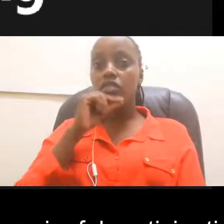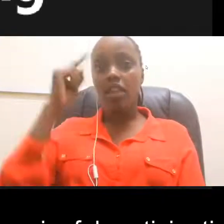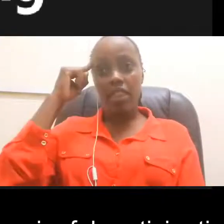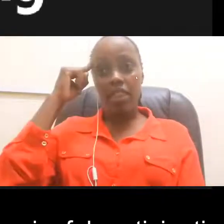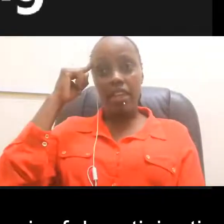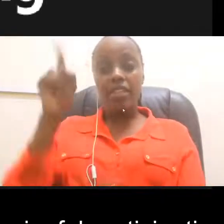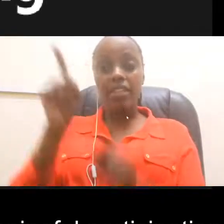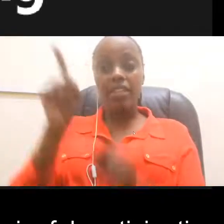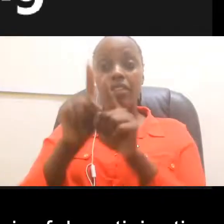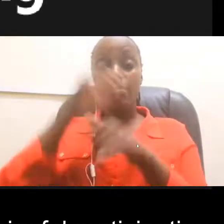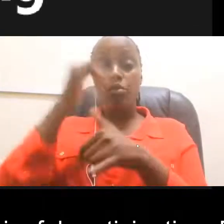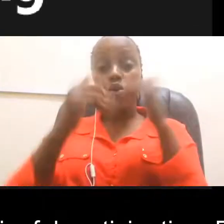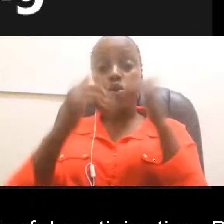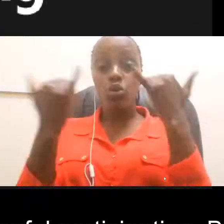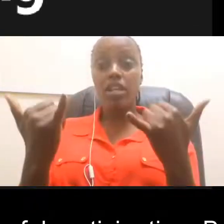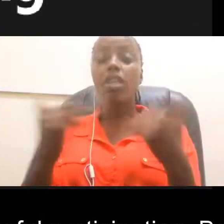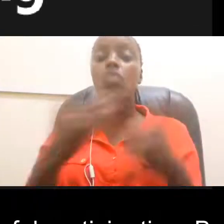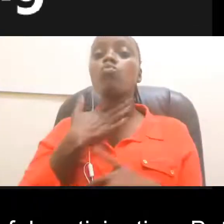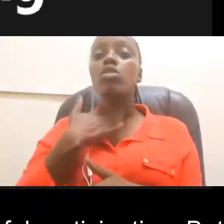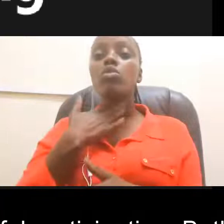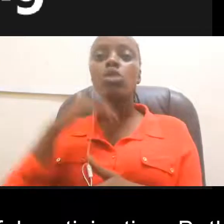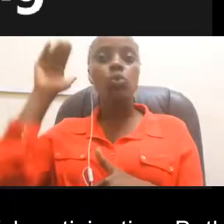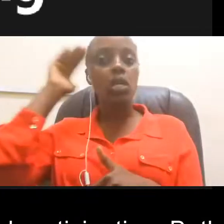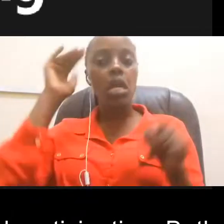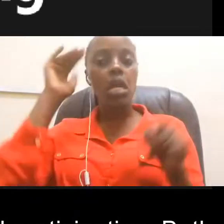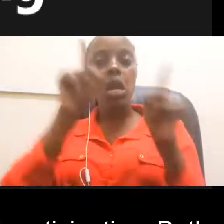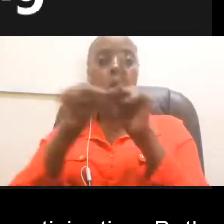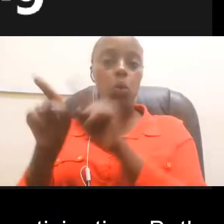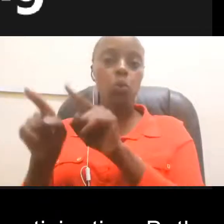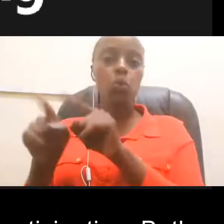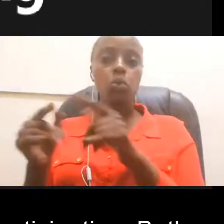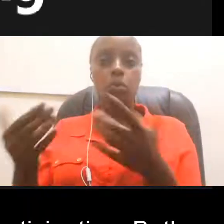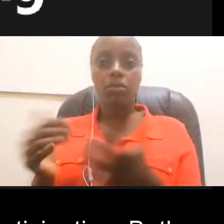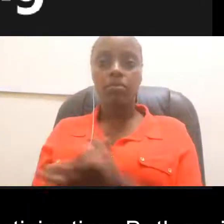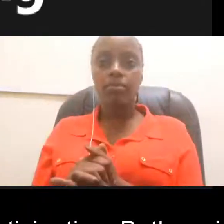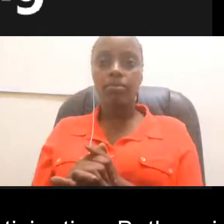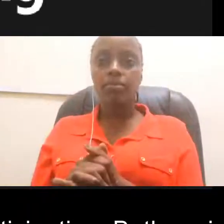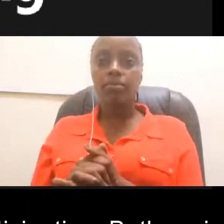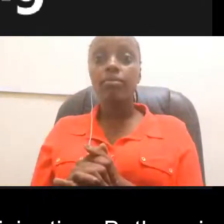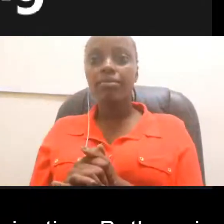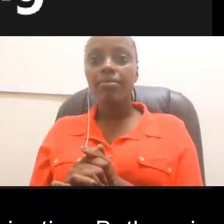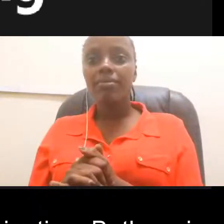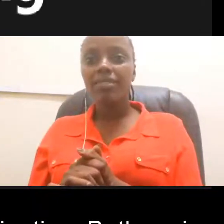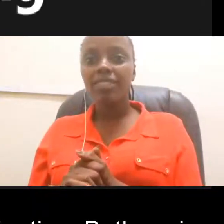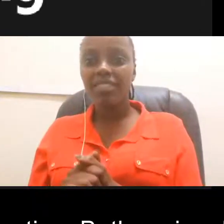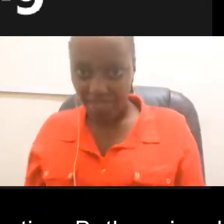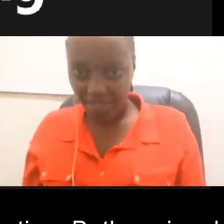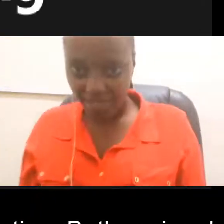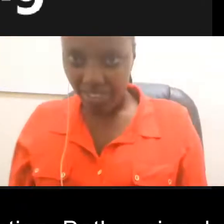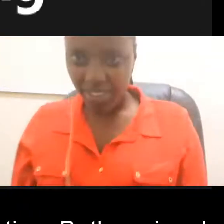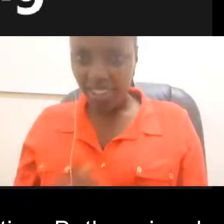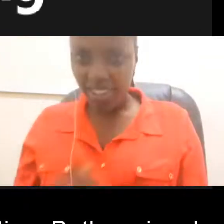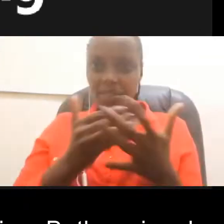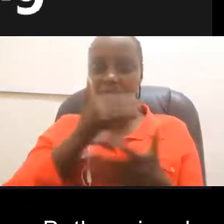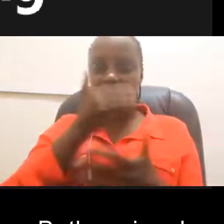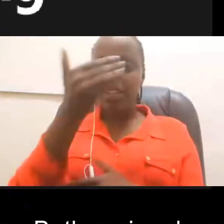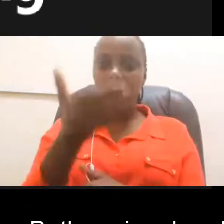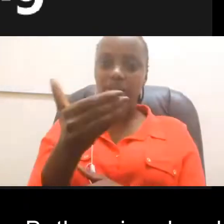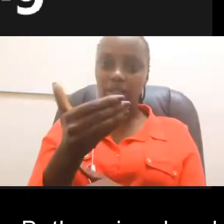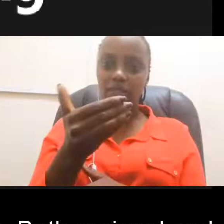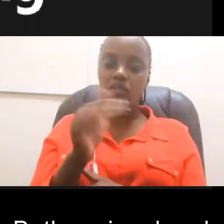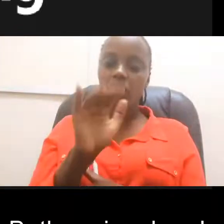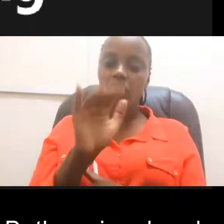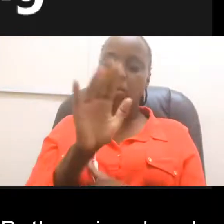conclude, we'd love to hear also, what are some of the responses? What is